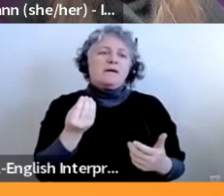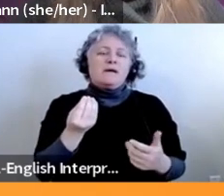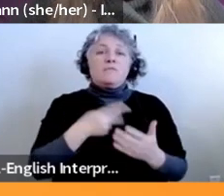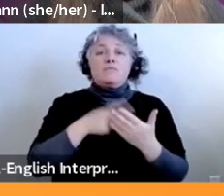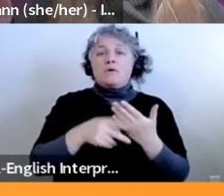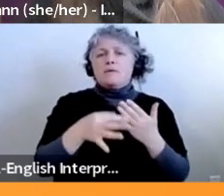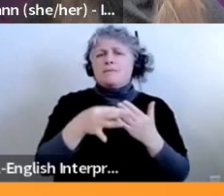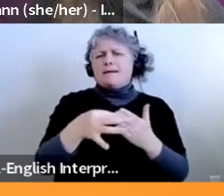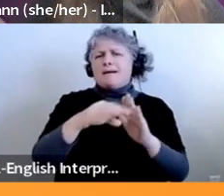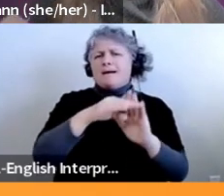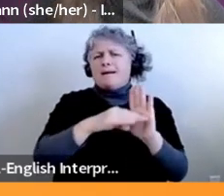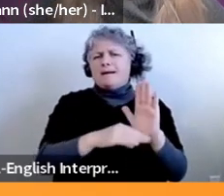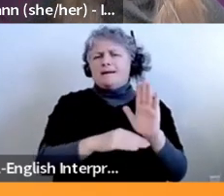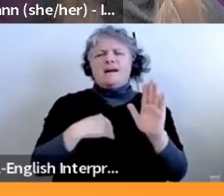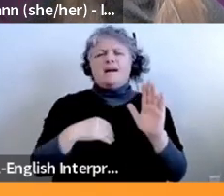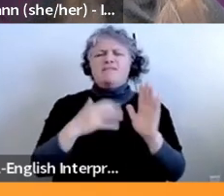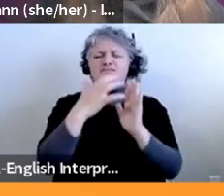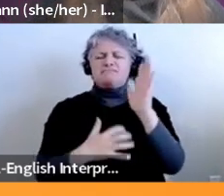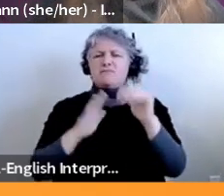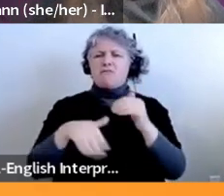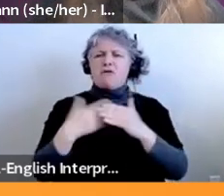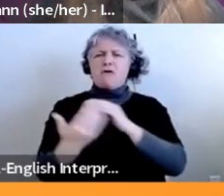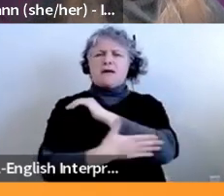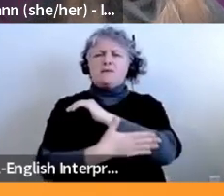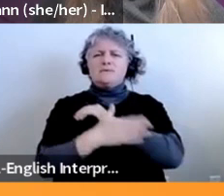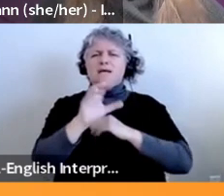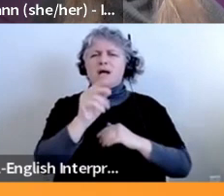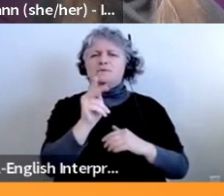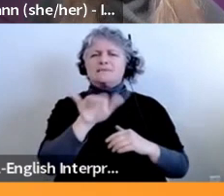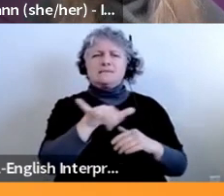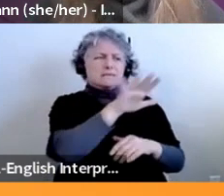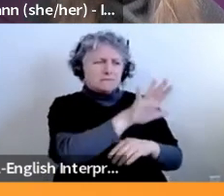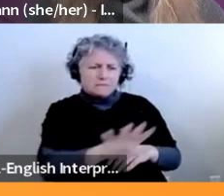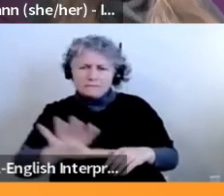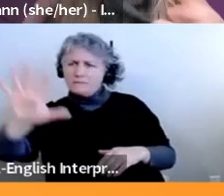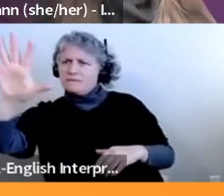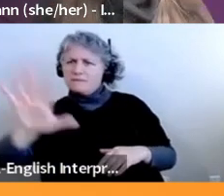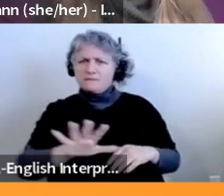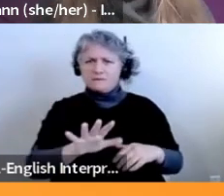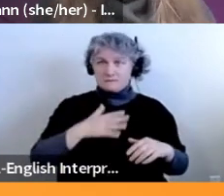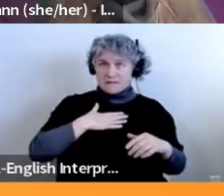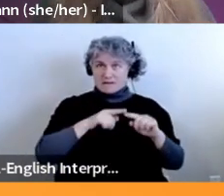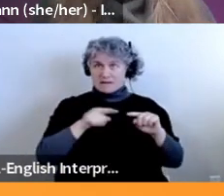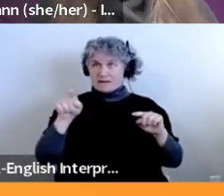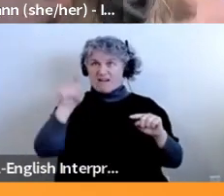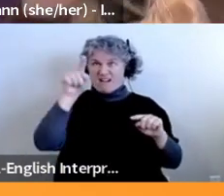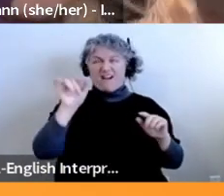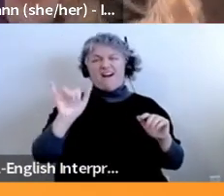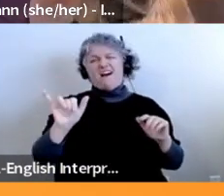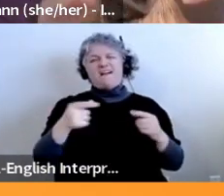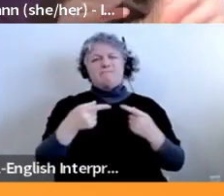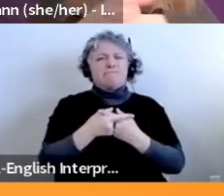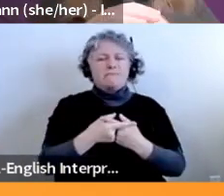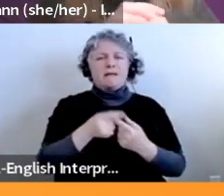guide, there is a list of all the counties that are considered Southern Ontario, and there are also some links to maps that you can view as well if that's